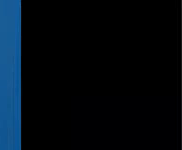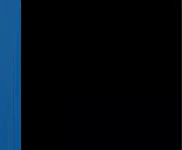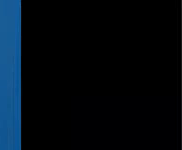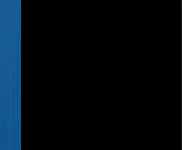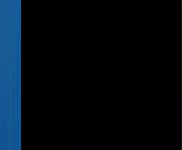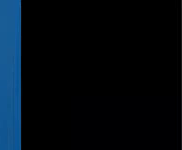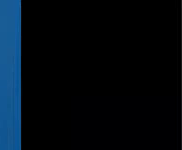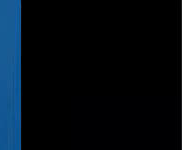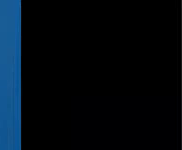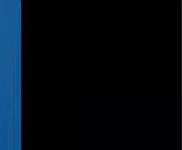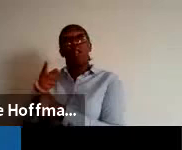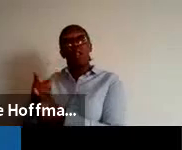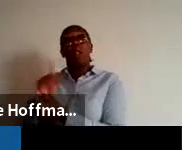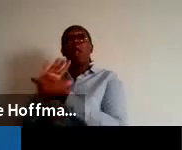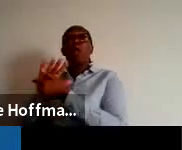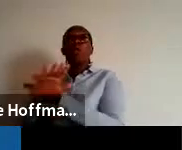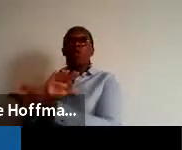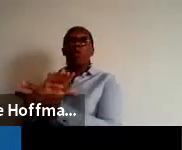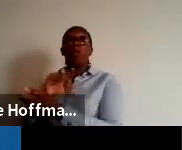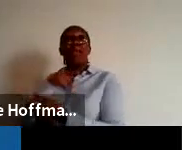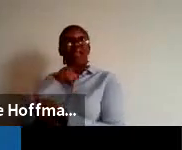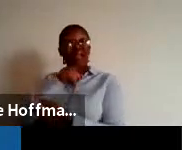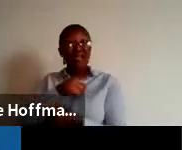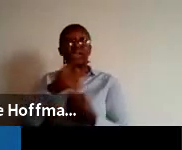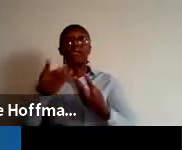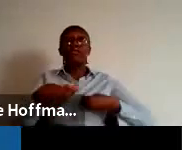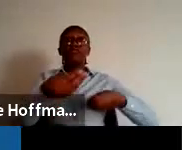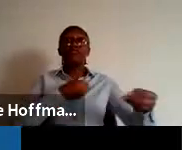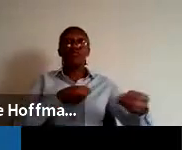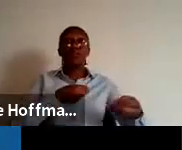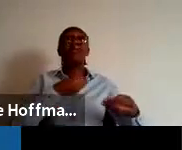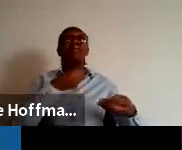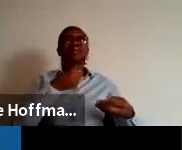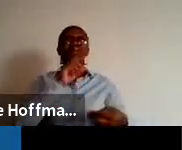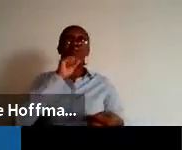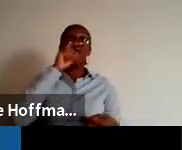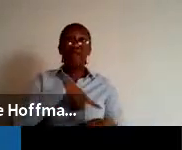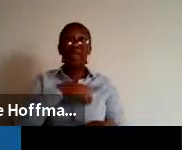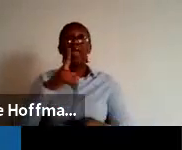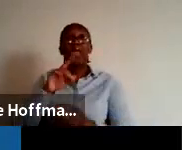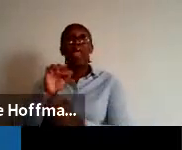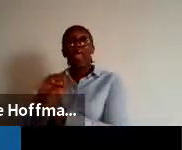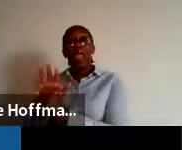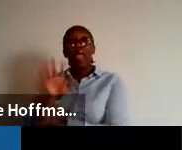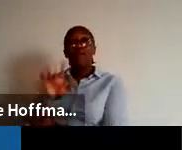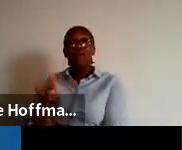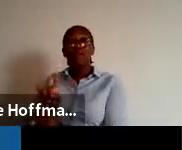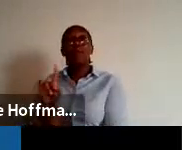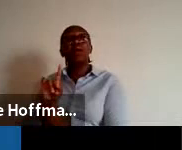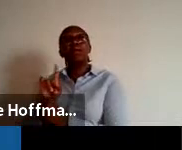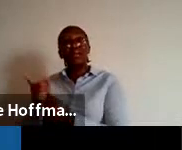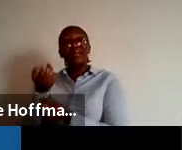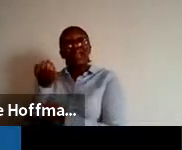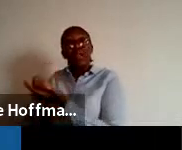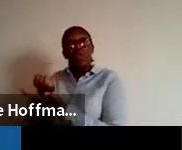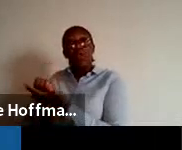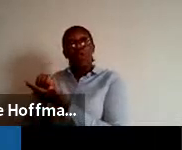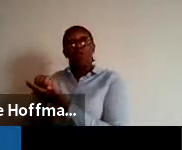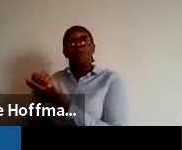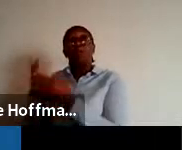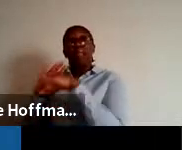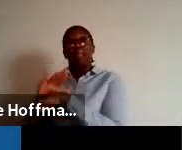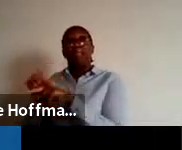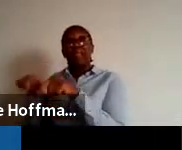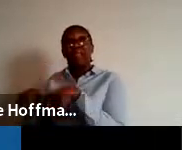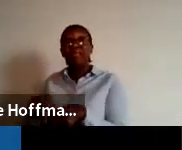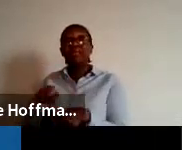is actually eating into the sovereignty of our country. And I was giving an example that should we not be able to meet our requirements of